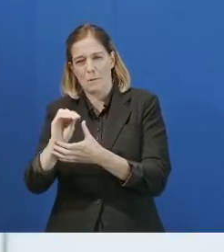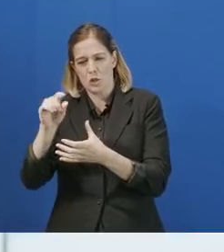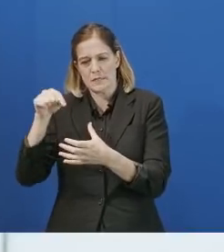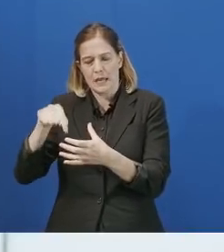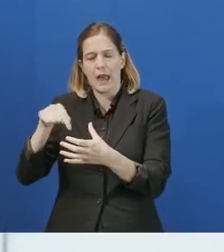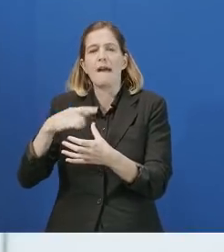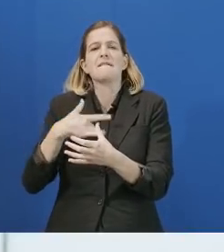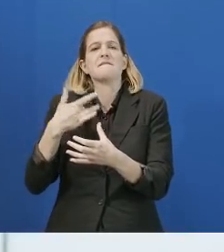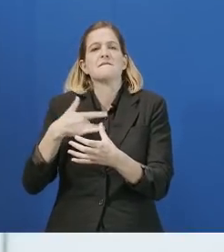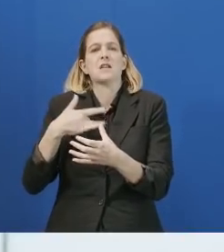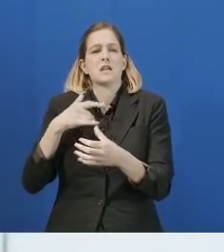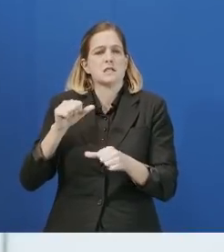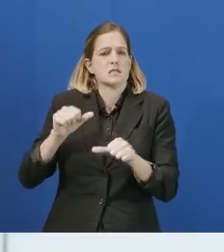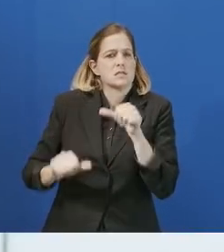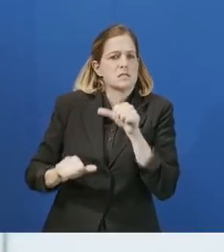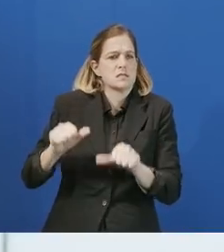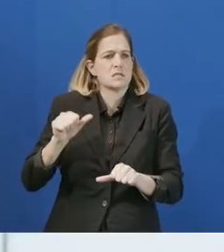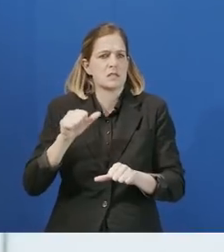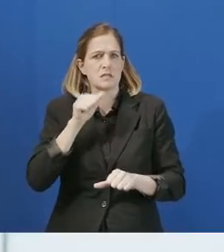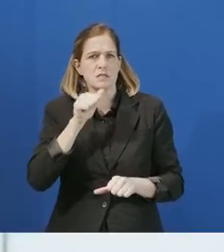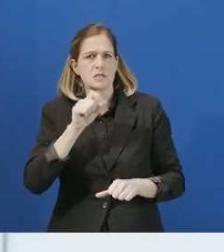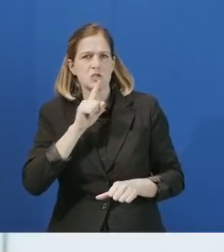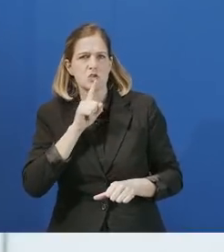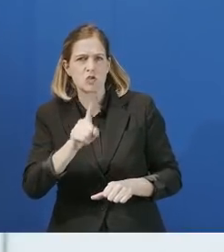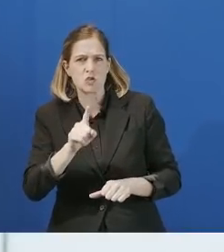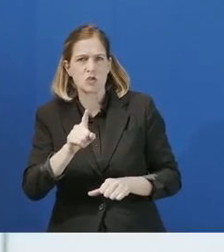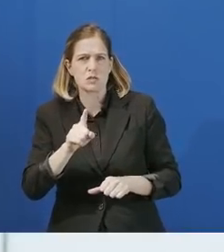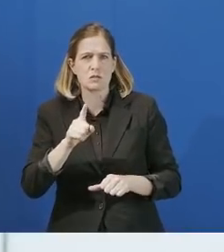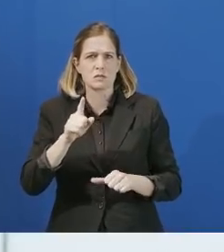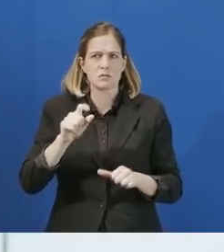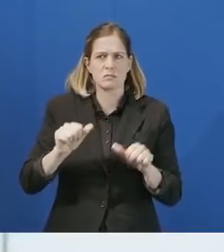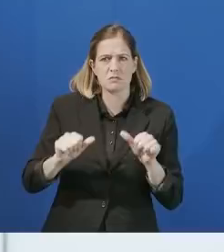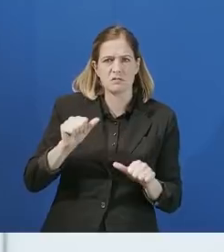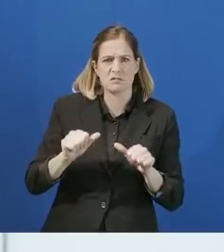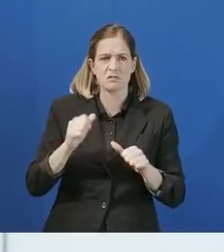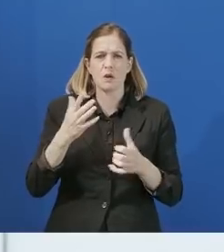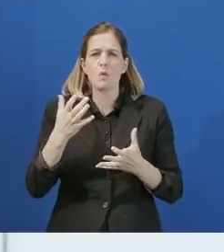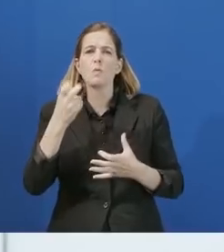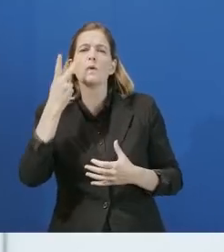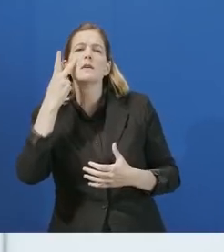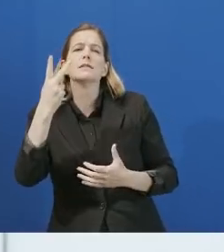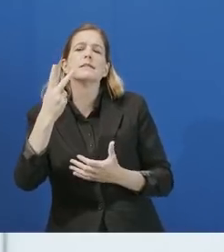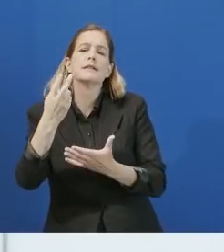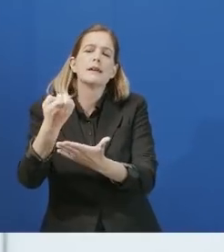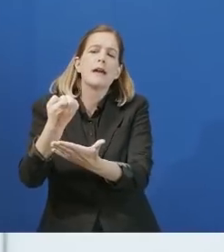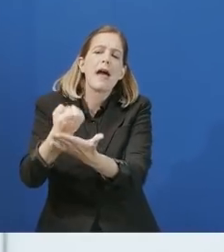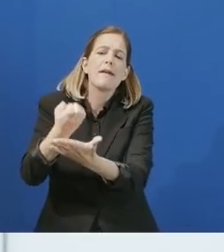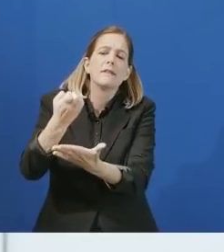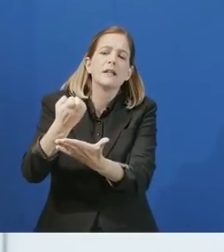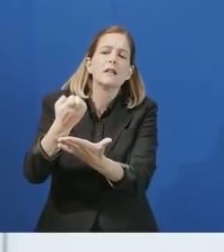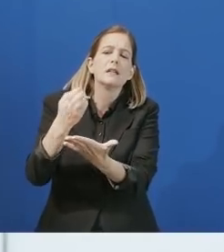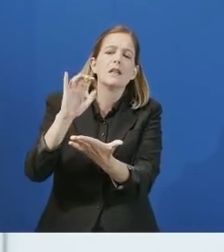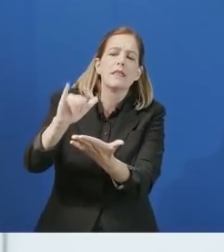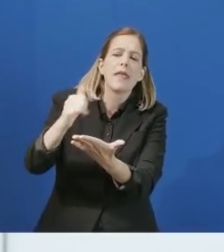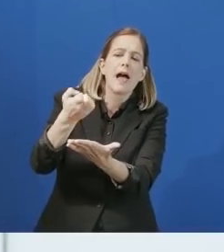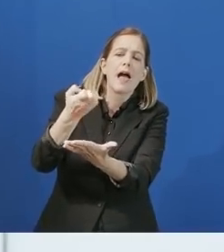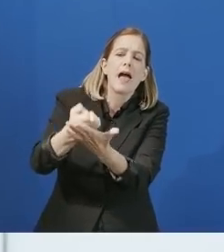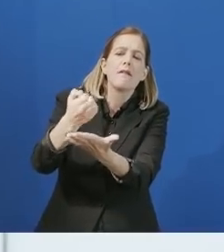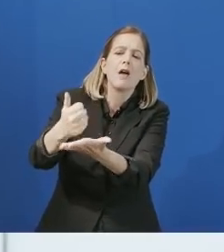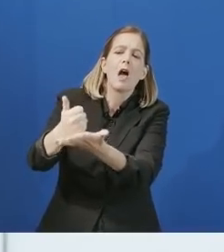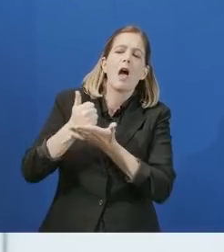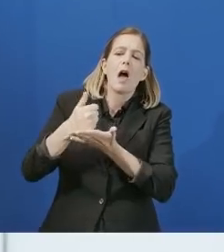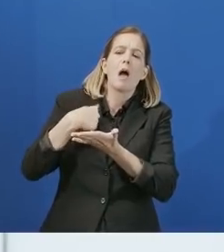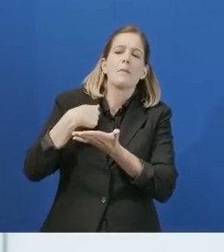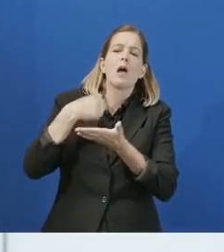evidence as to how they make decisions before they re-enter the economy. So I want you to know that